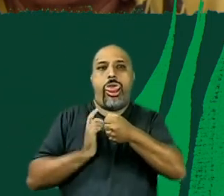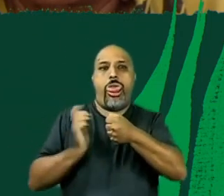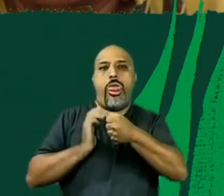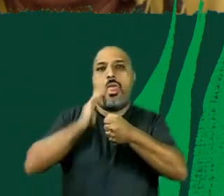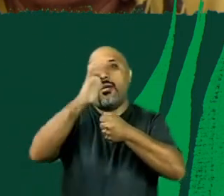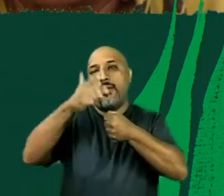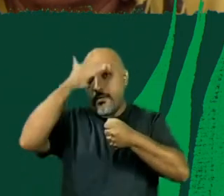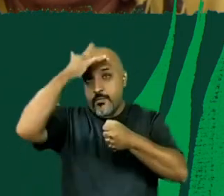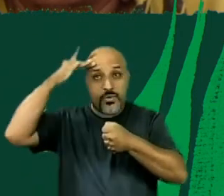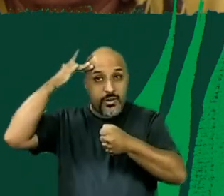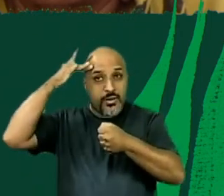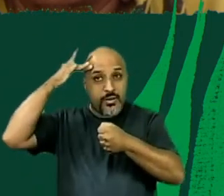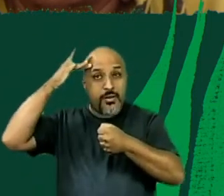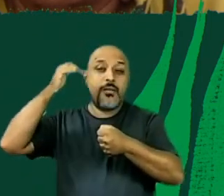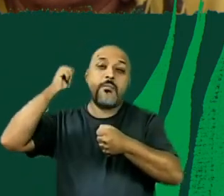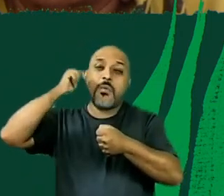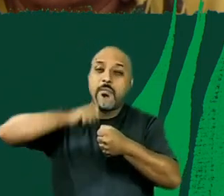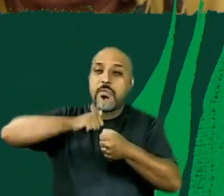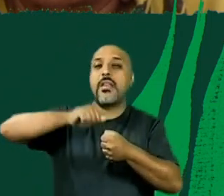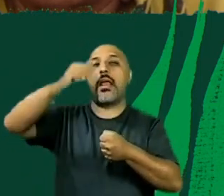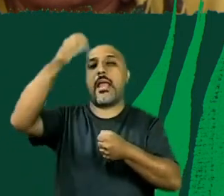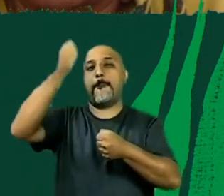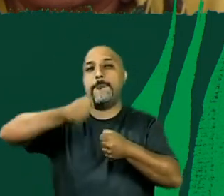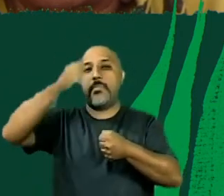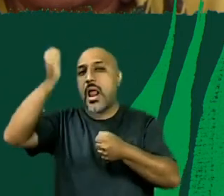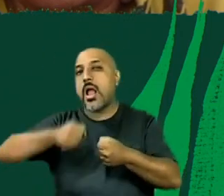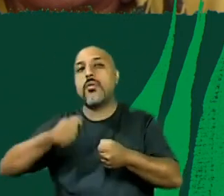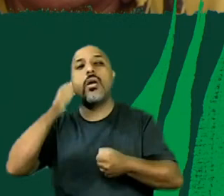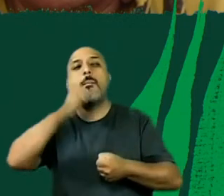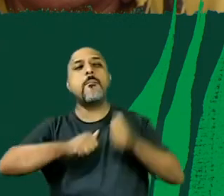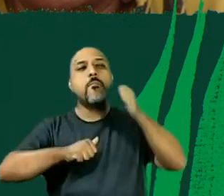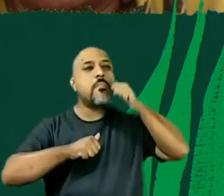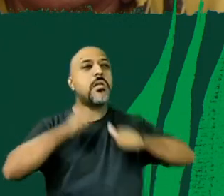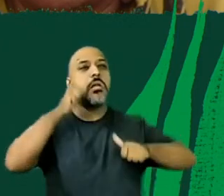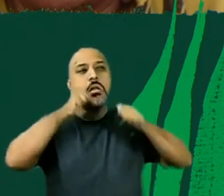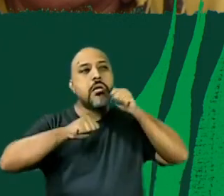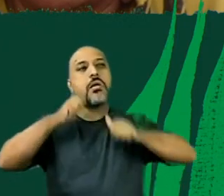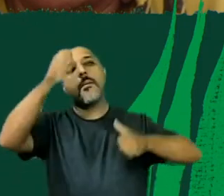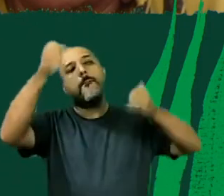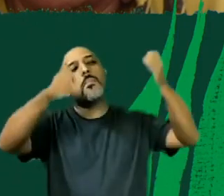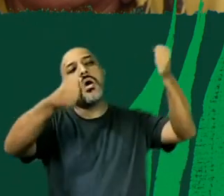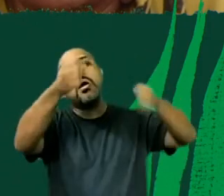when a white woman, or when the white feminists